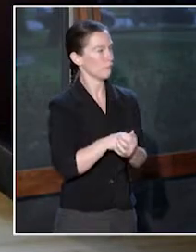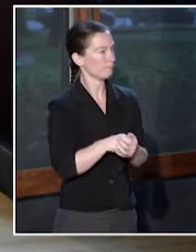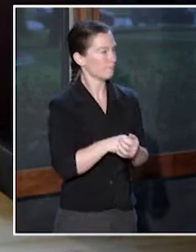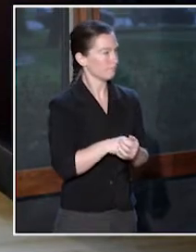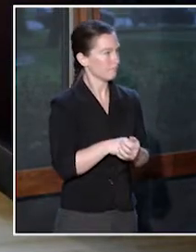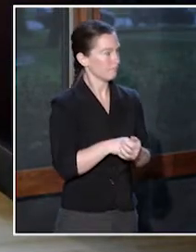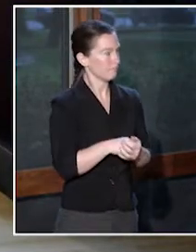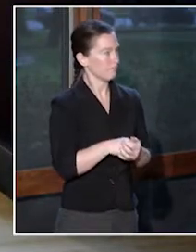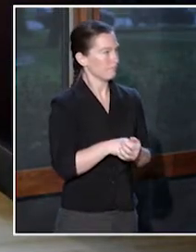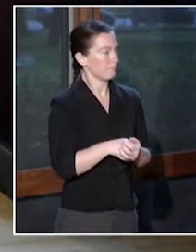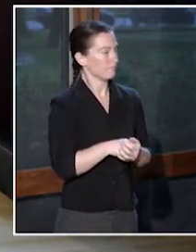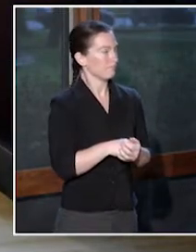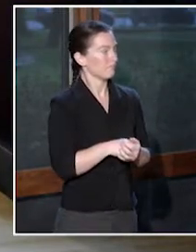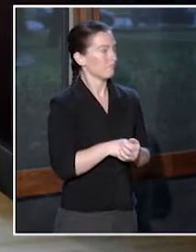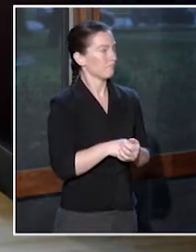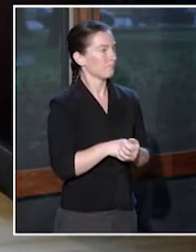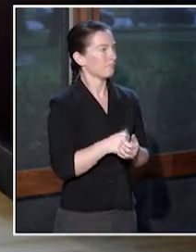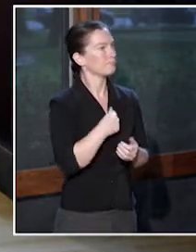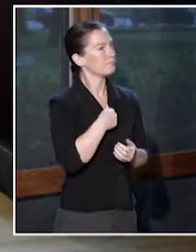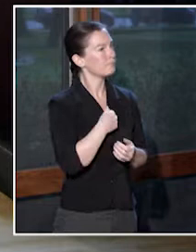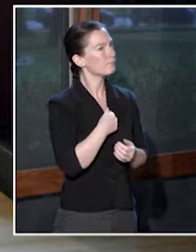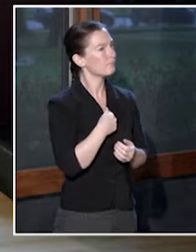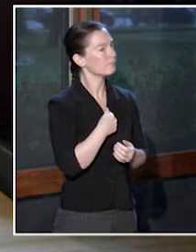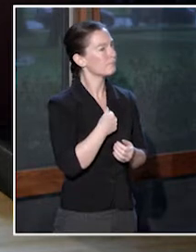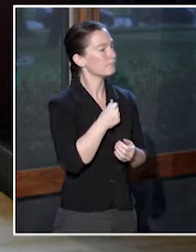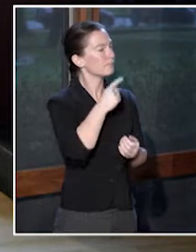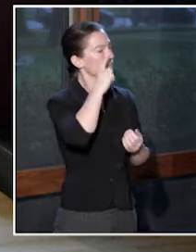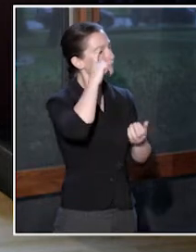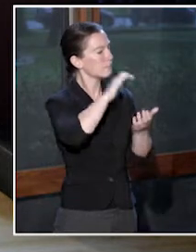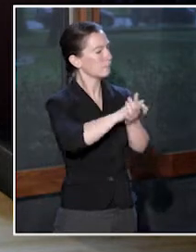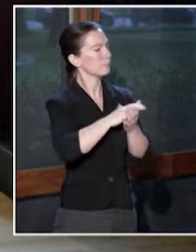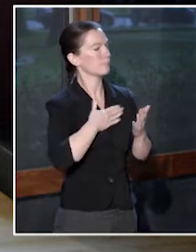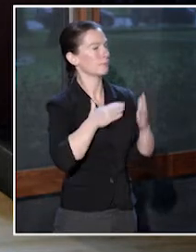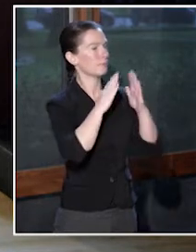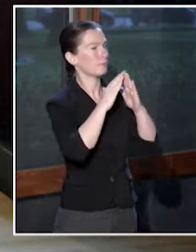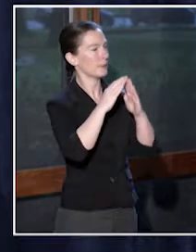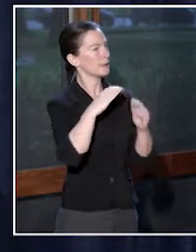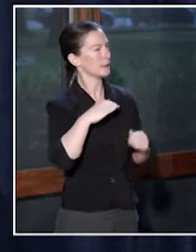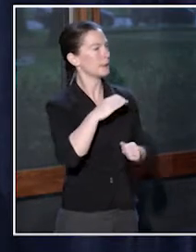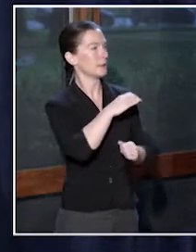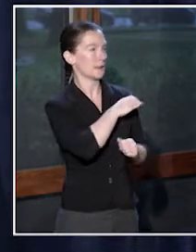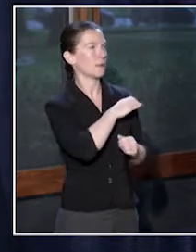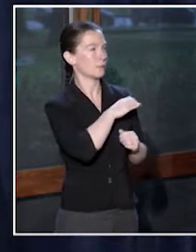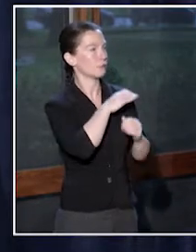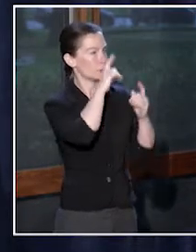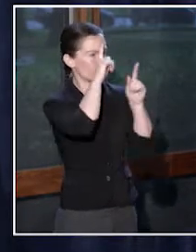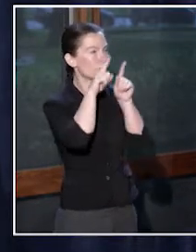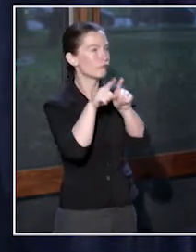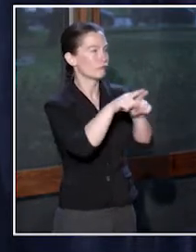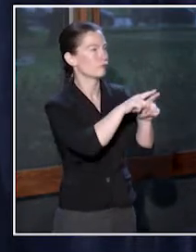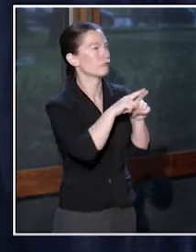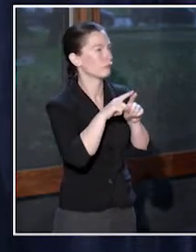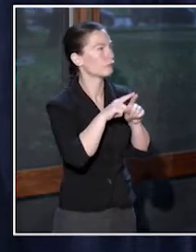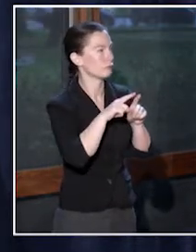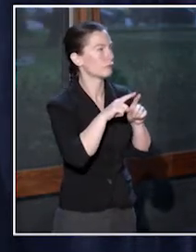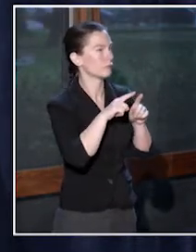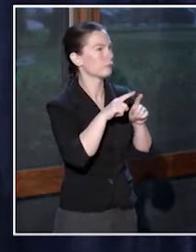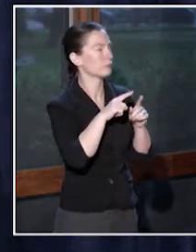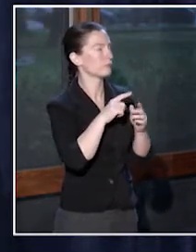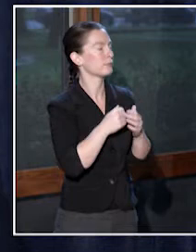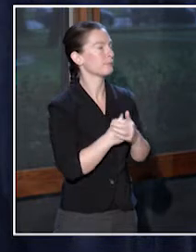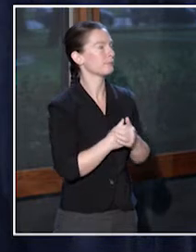I have great confidence that my city council stands unified on this point. And some